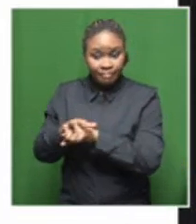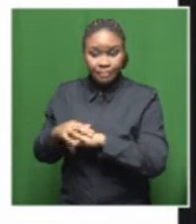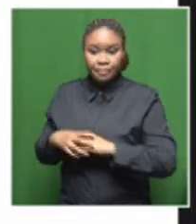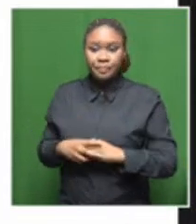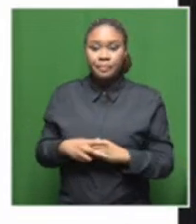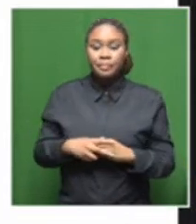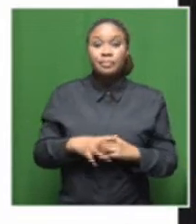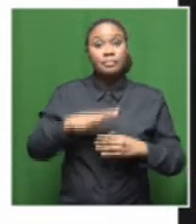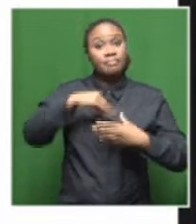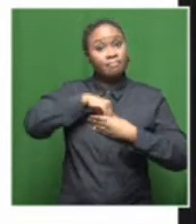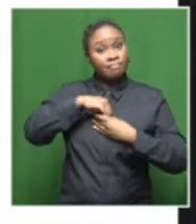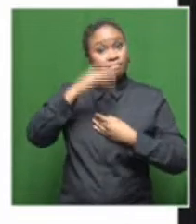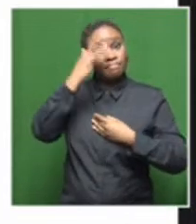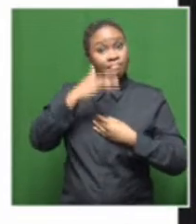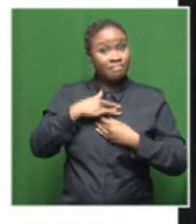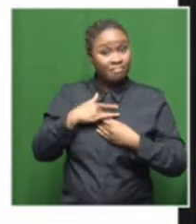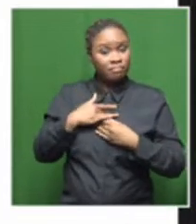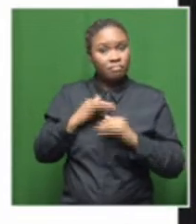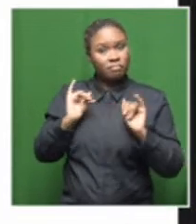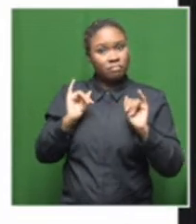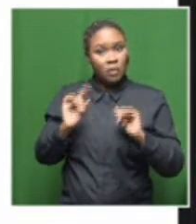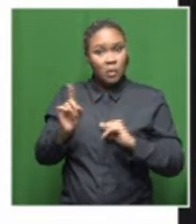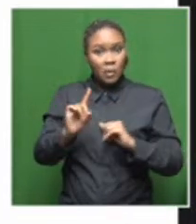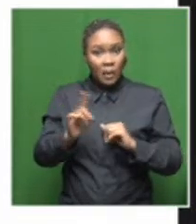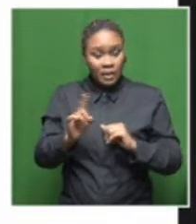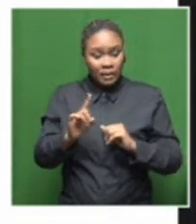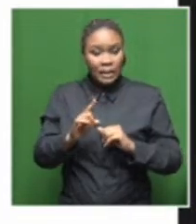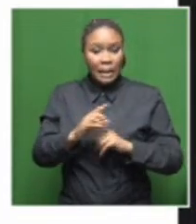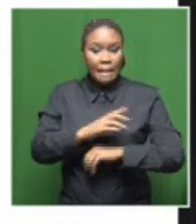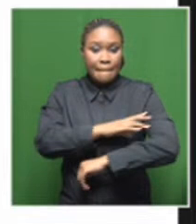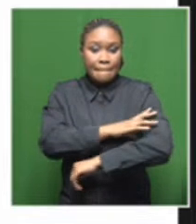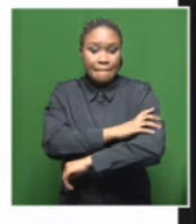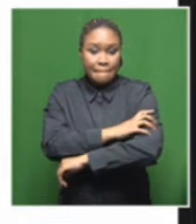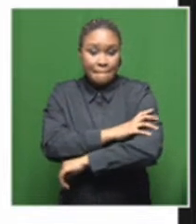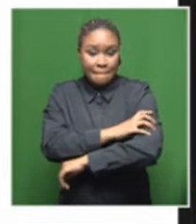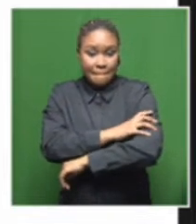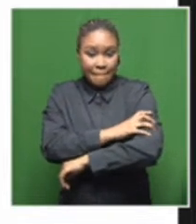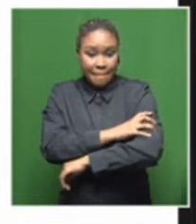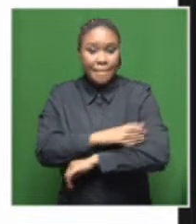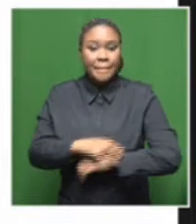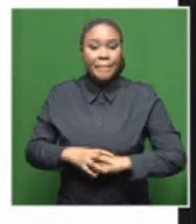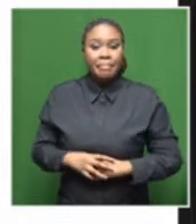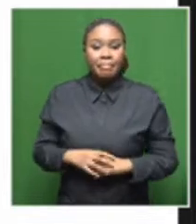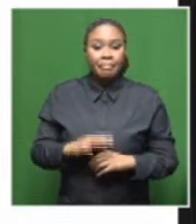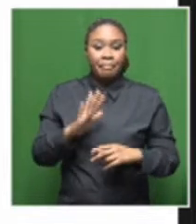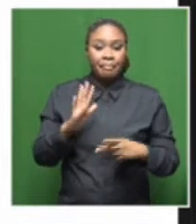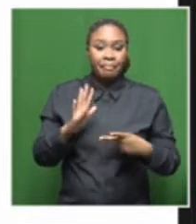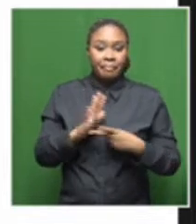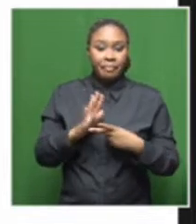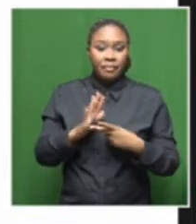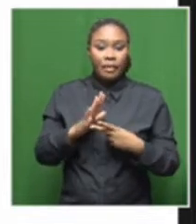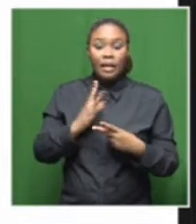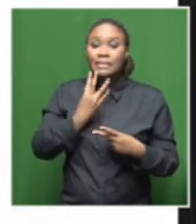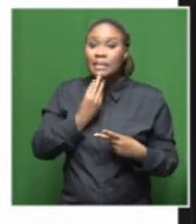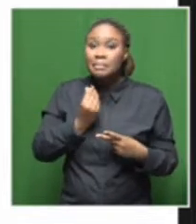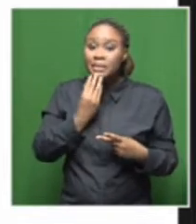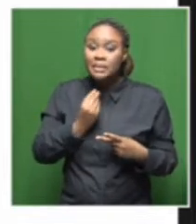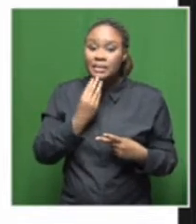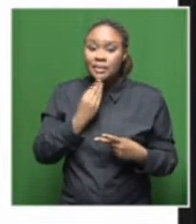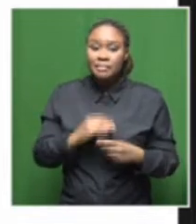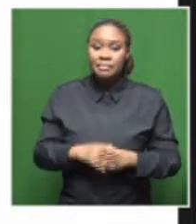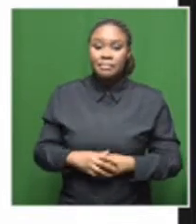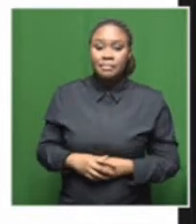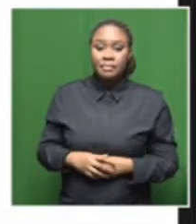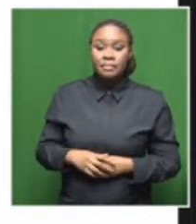comorbidities, the most common comorbidity was hypertension, 26% of all admissions, diabetes, 17% of admissions,